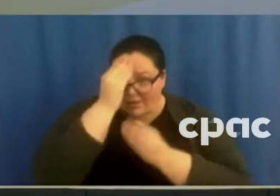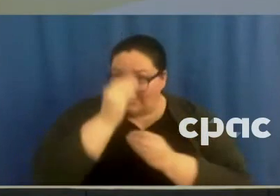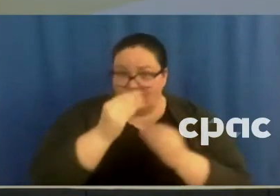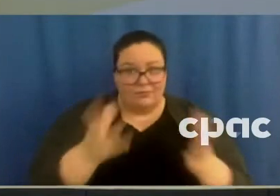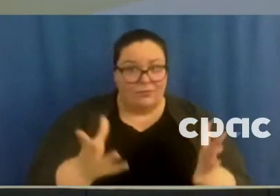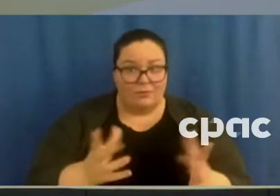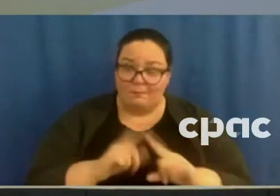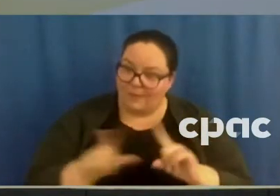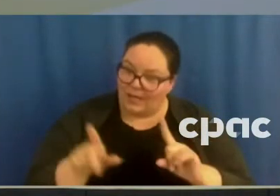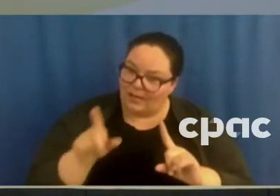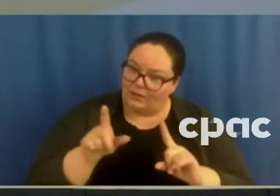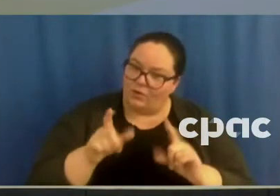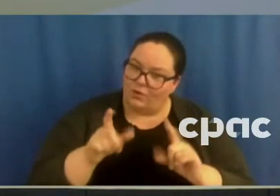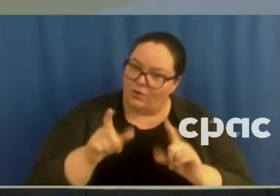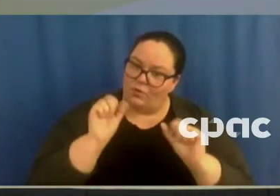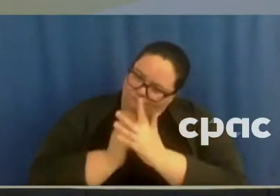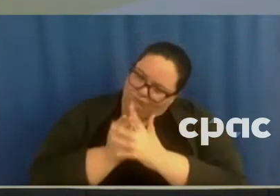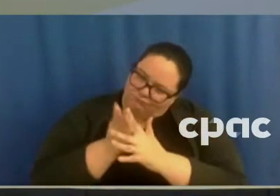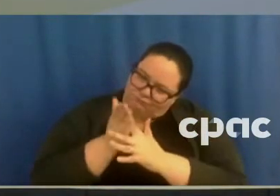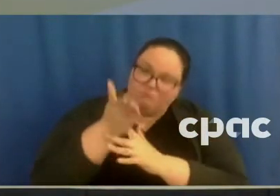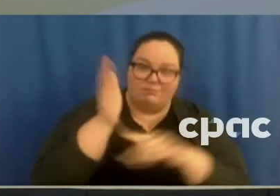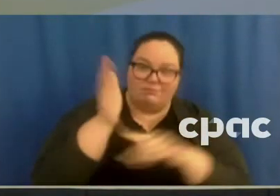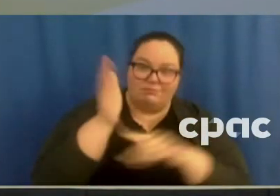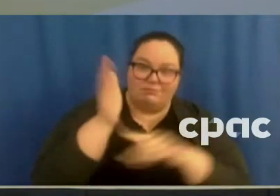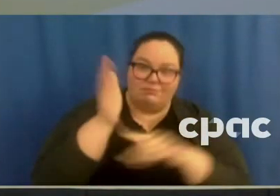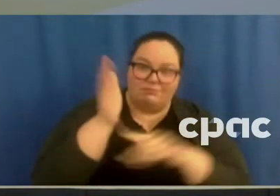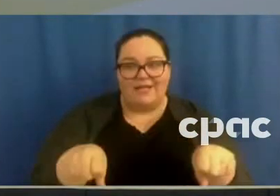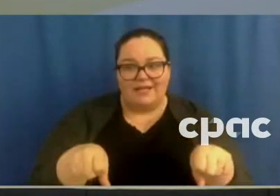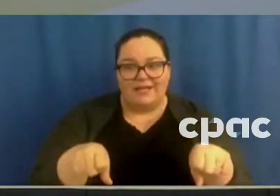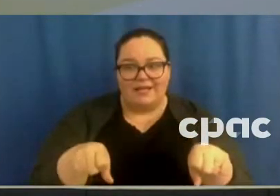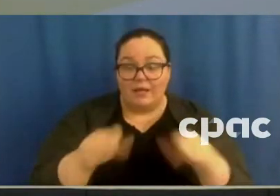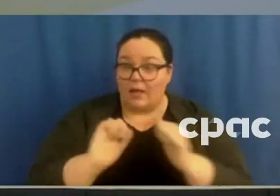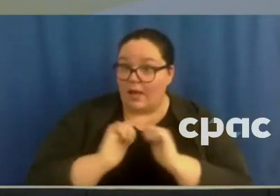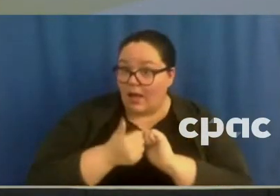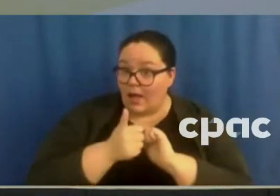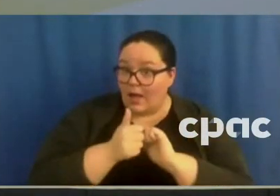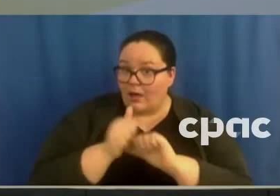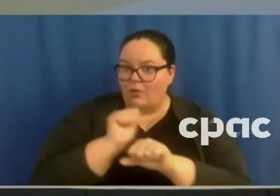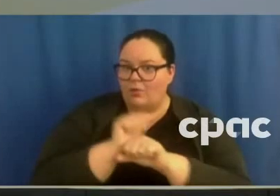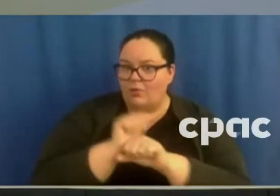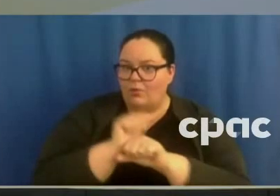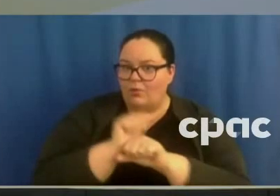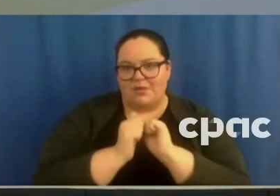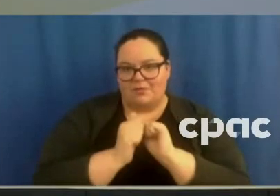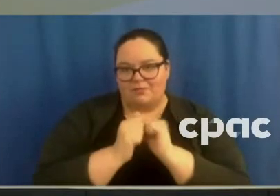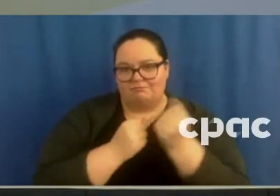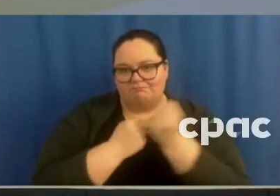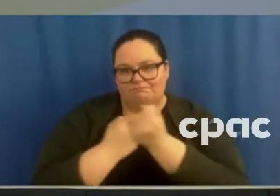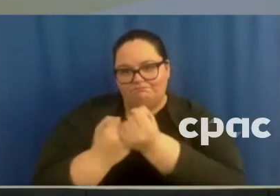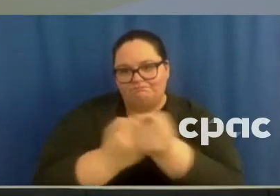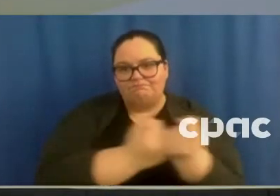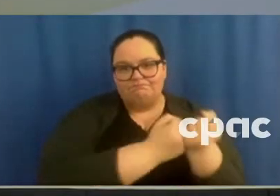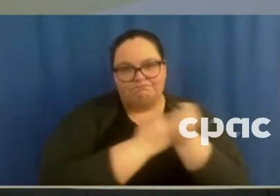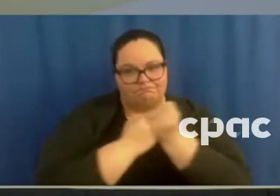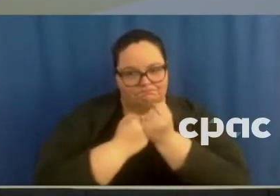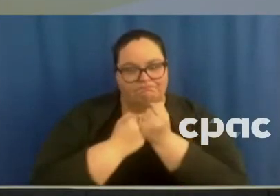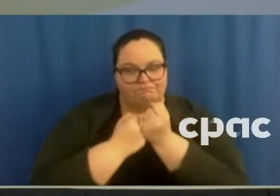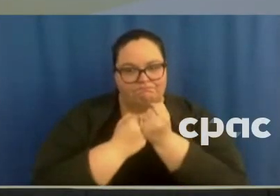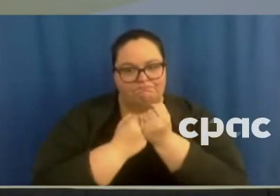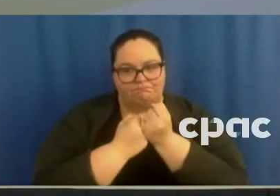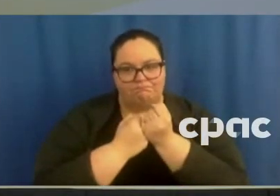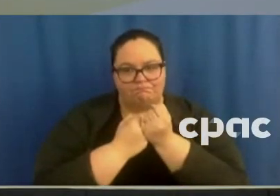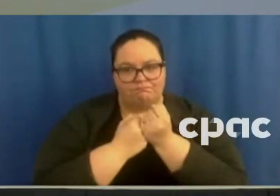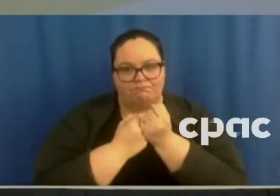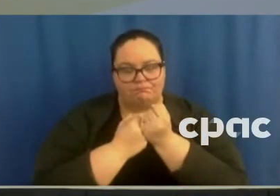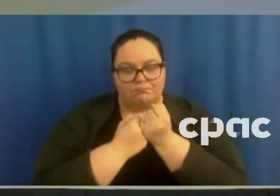this rough patch, and we'll get through this outbreak by working together and supporting one another. We've said